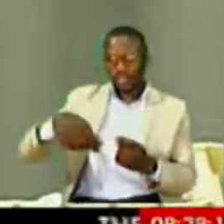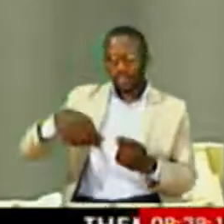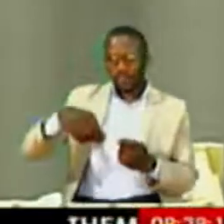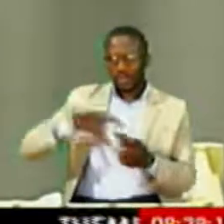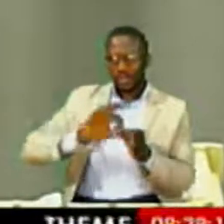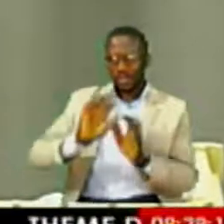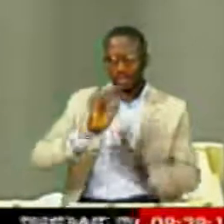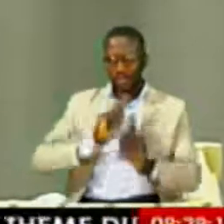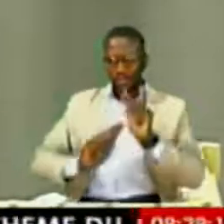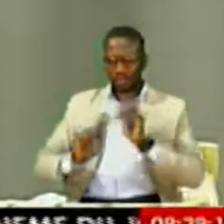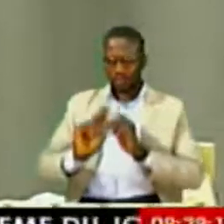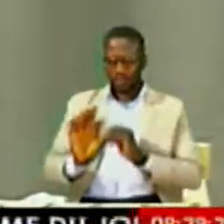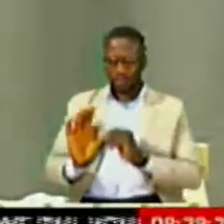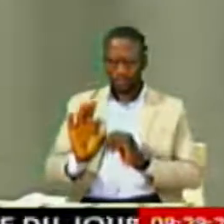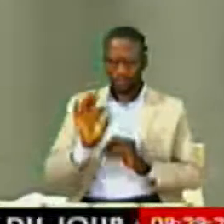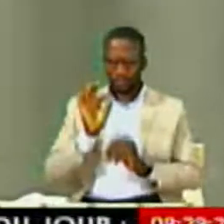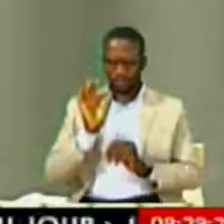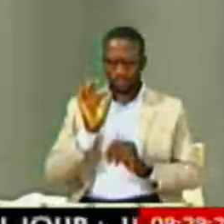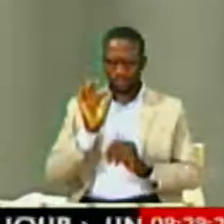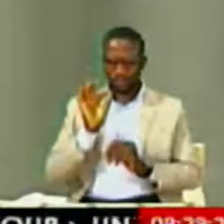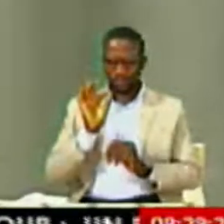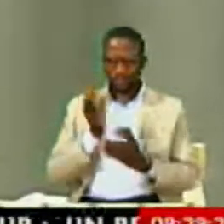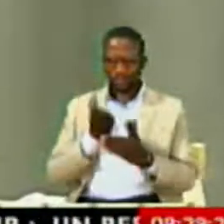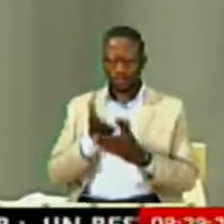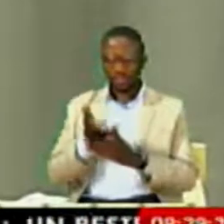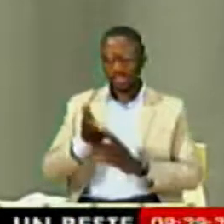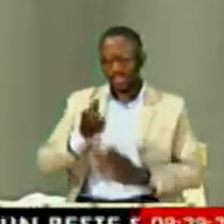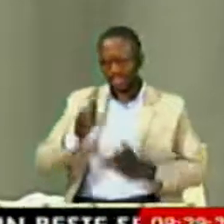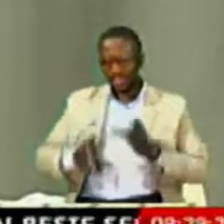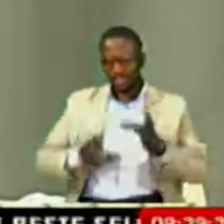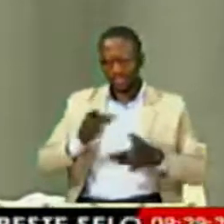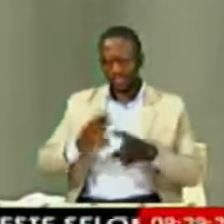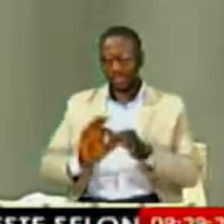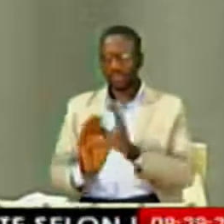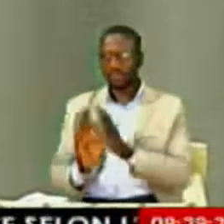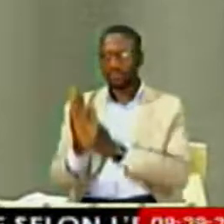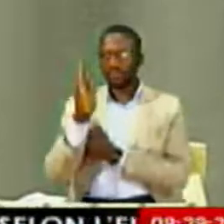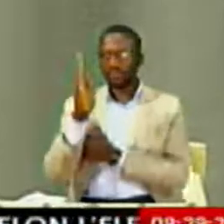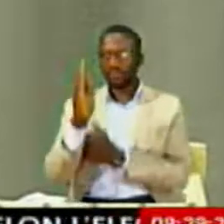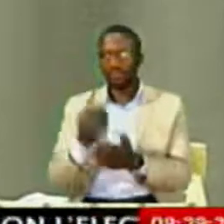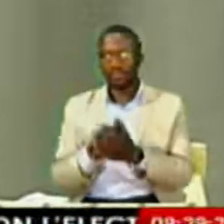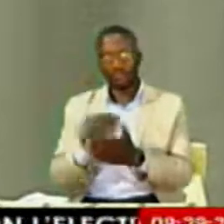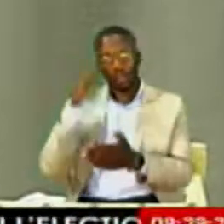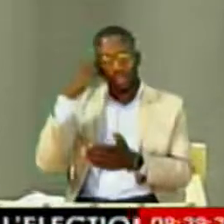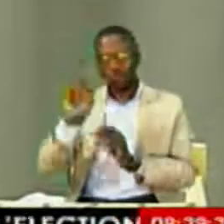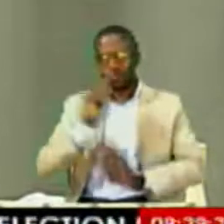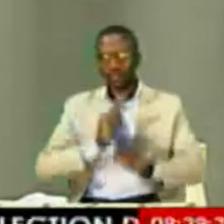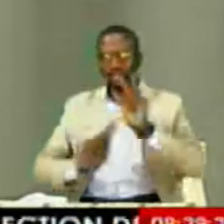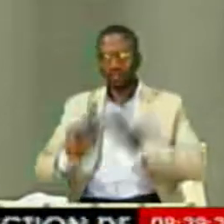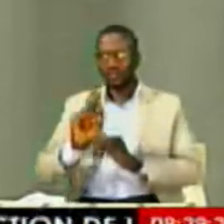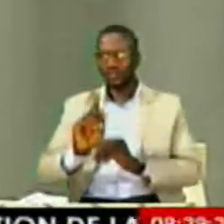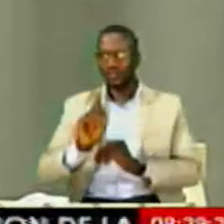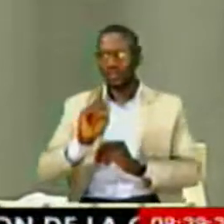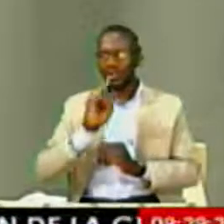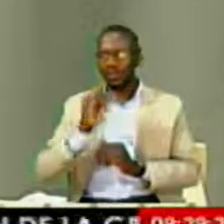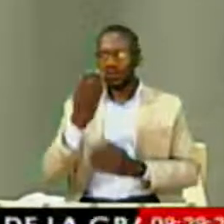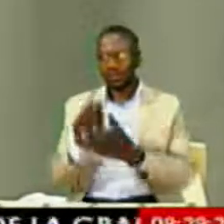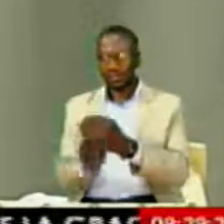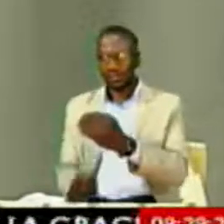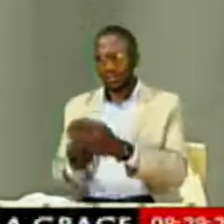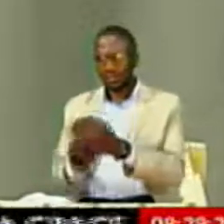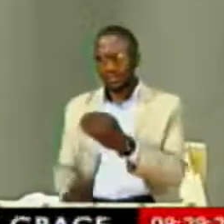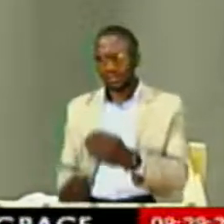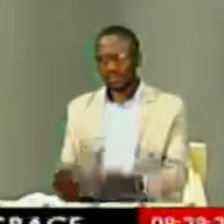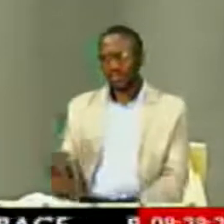to the election of the grace of God. Pour ceux qui n'étaient pas avec nous le mercredi, for those who were not with us here on Wednesday, et